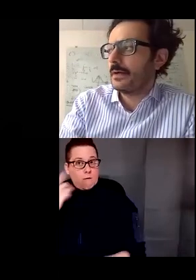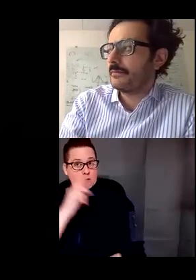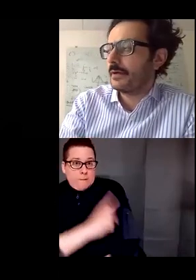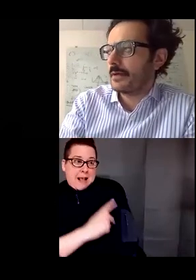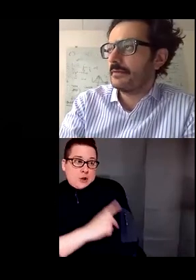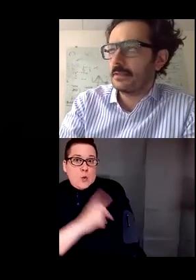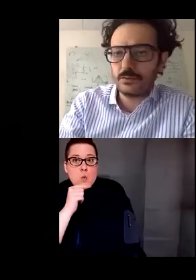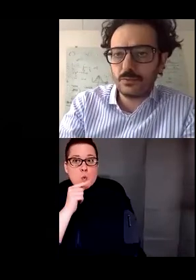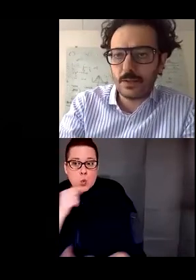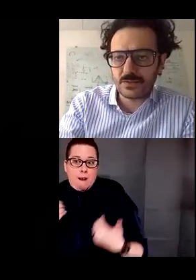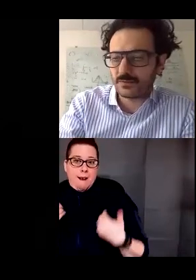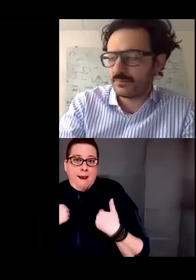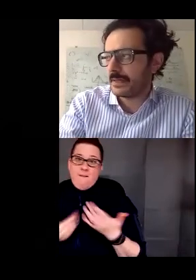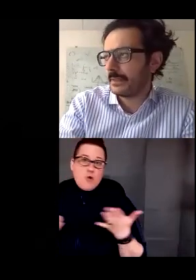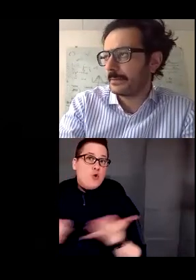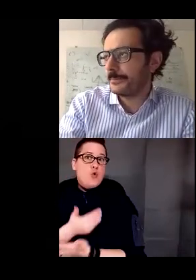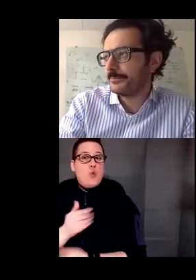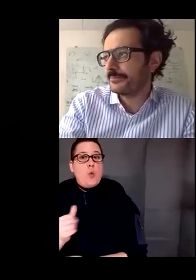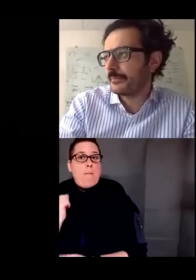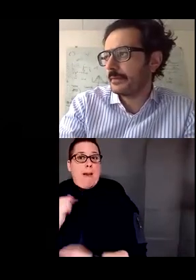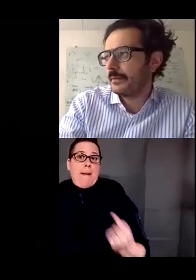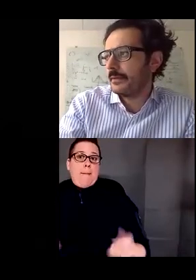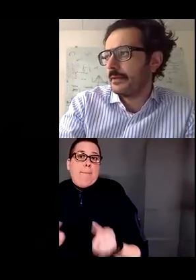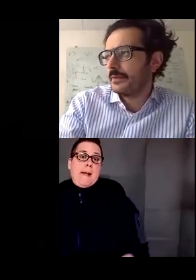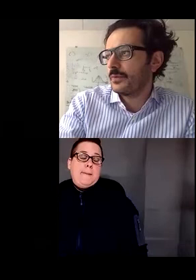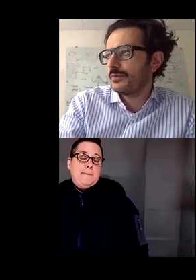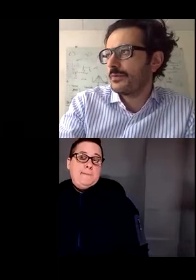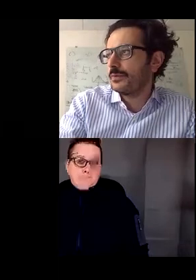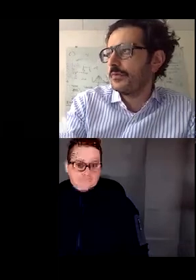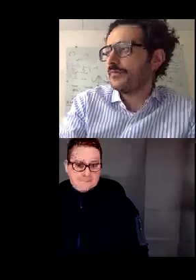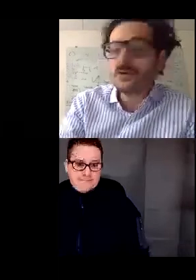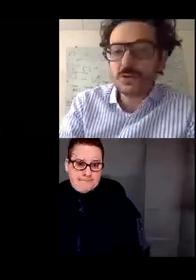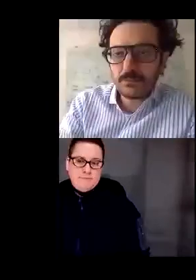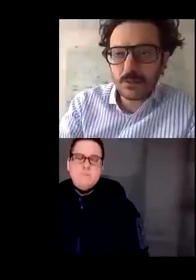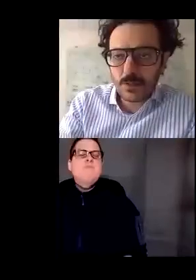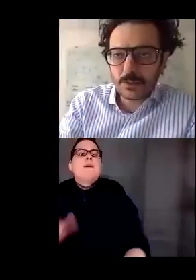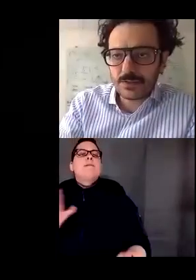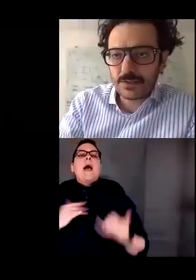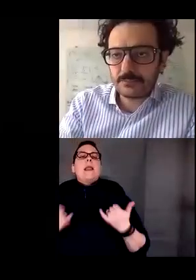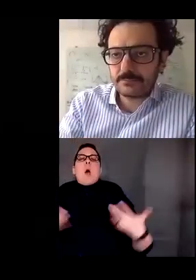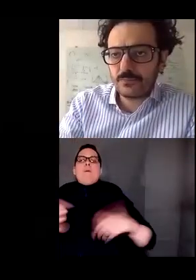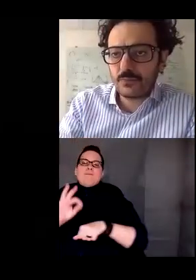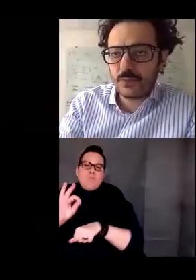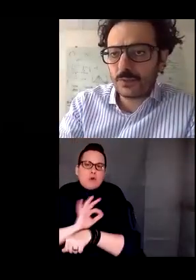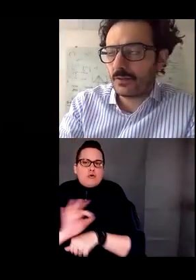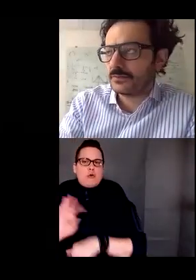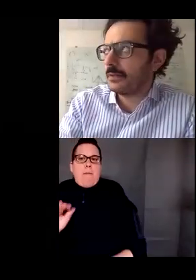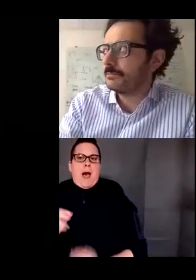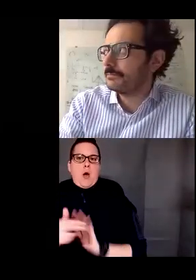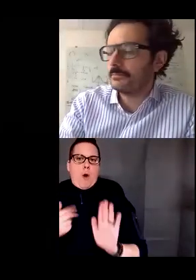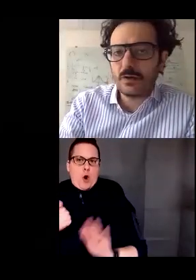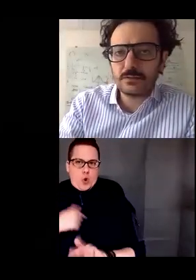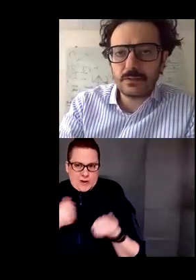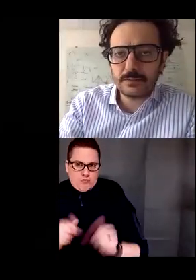are having a new episode of back pain. So what are the functional biomarkers that we worked on? So